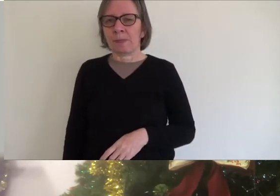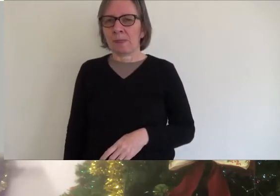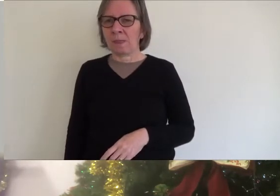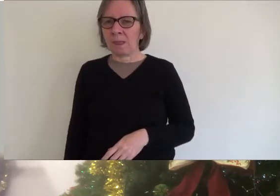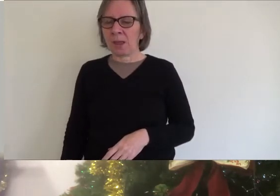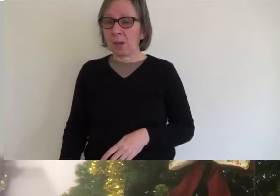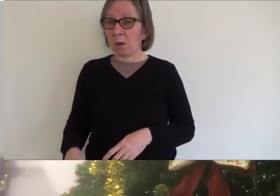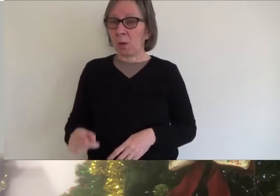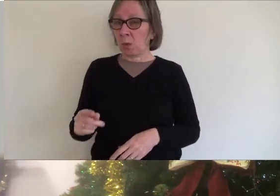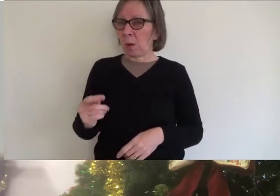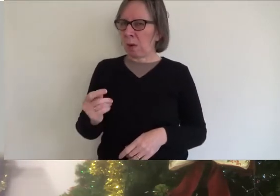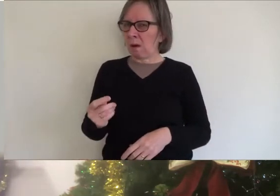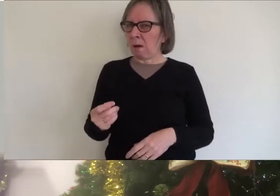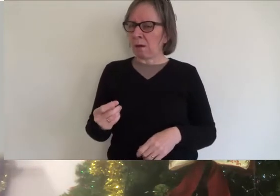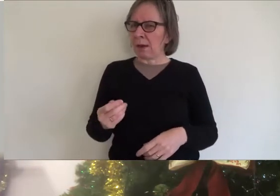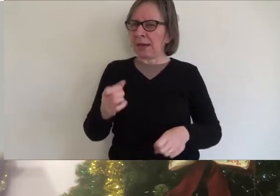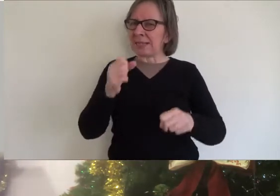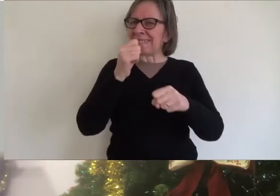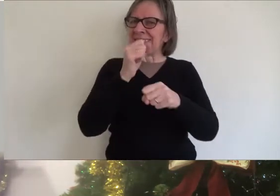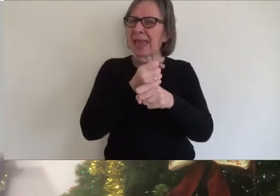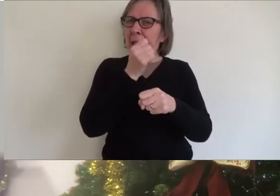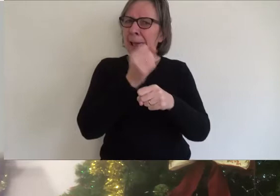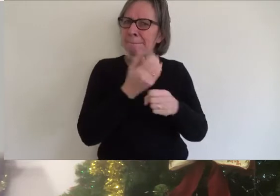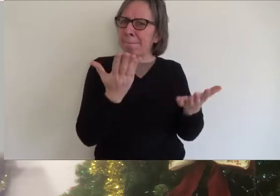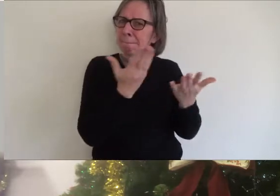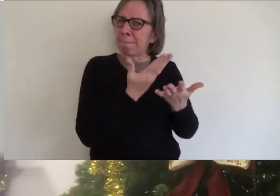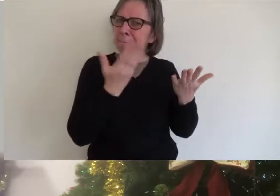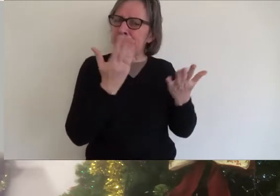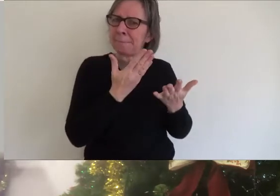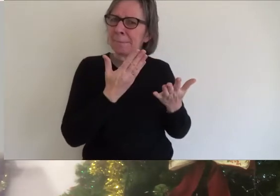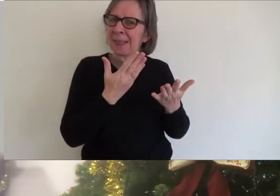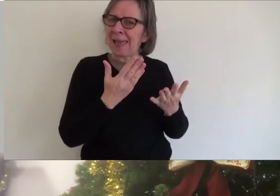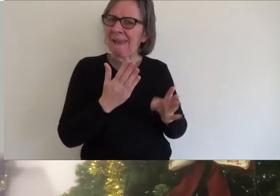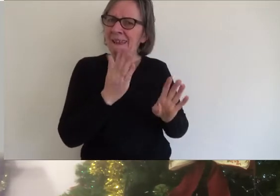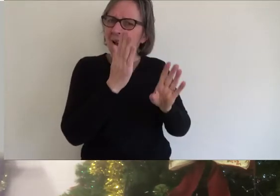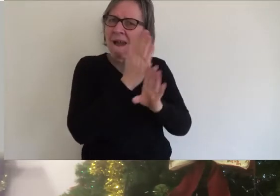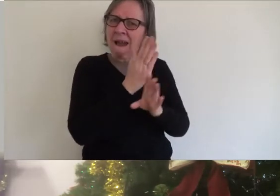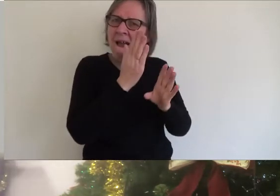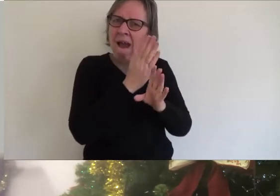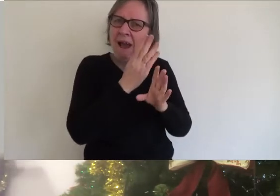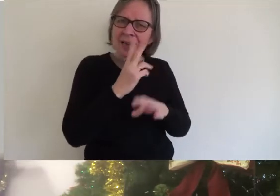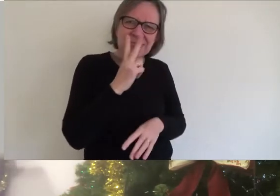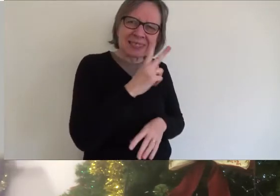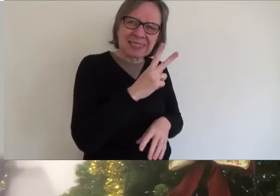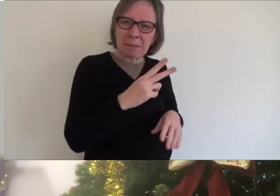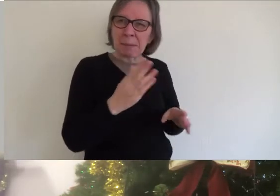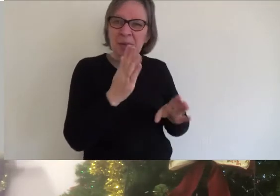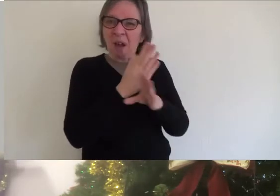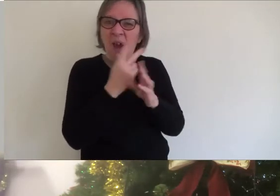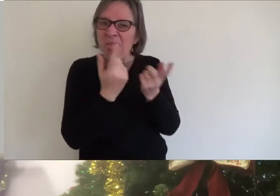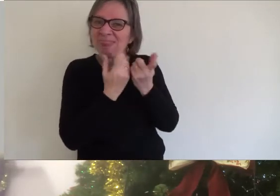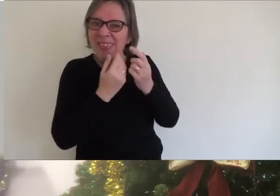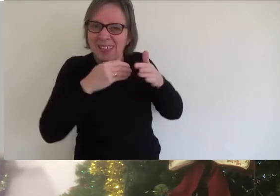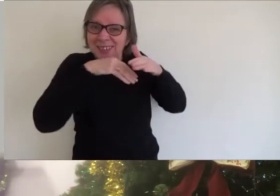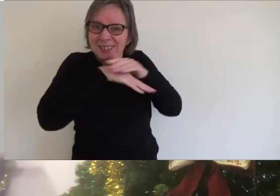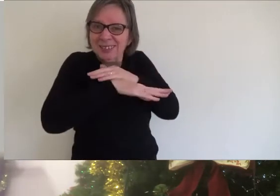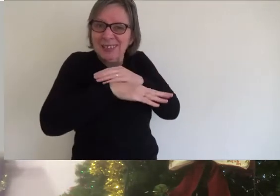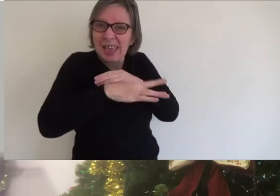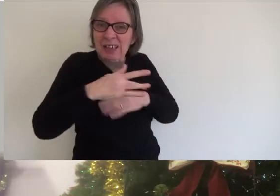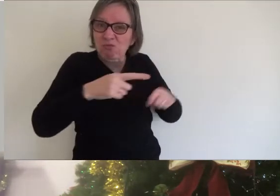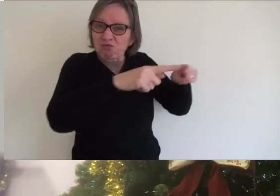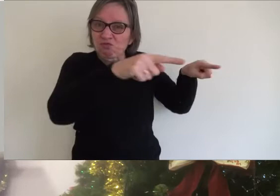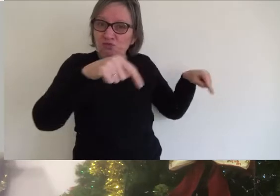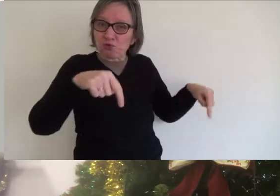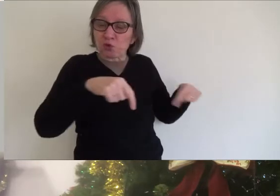in a room and then people come in and have to try and find it and you tell them whether it's hot or cold as they're getting closer to where you've located it.